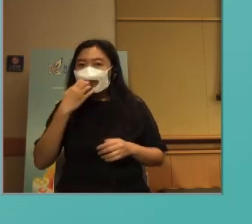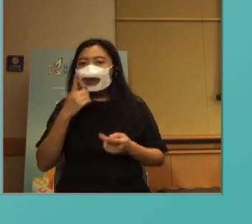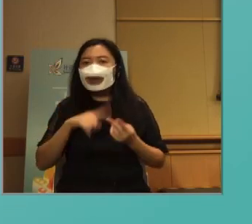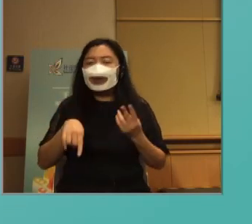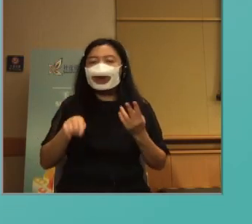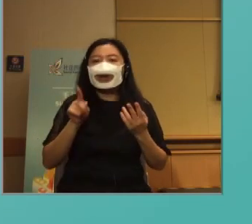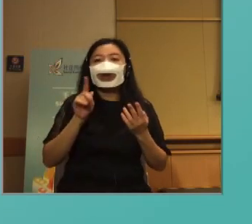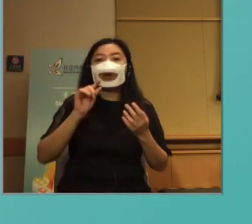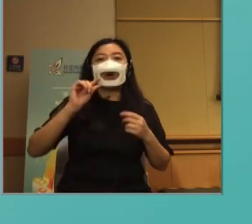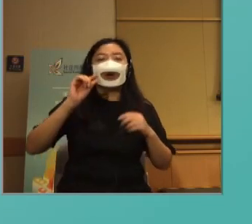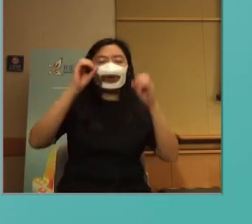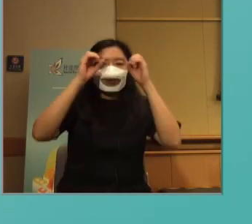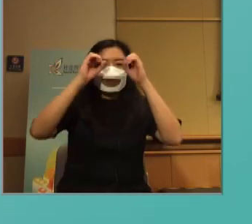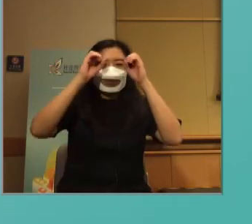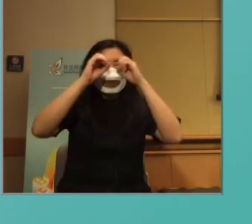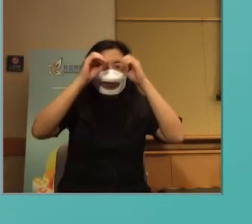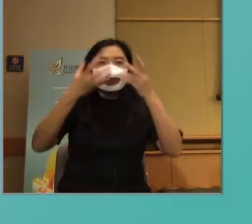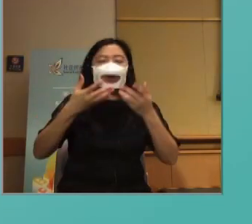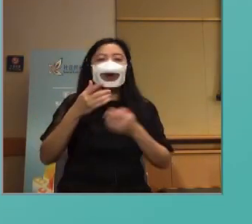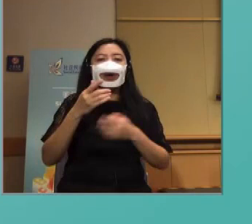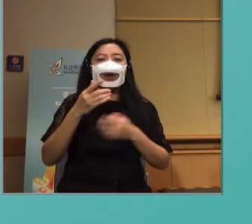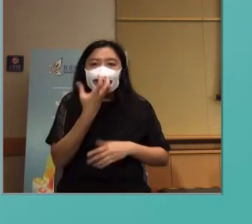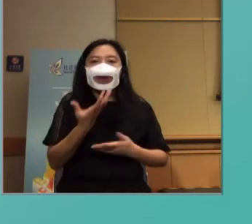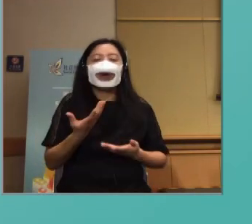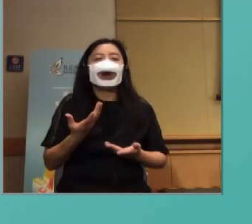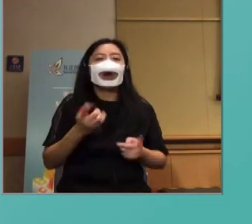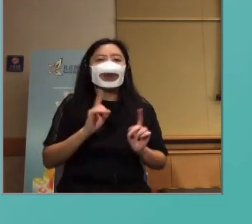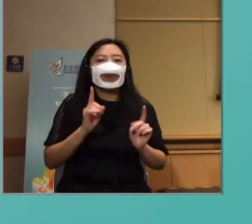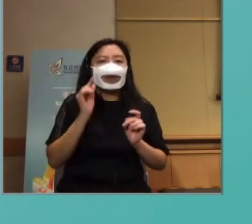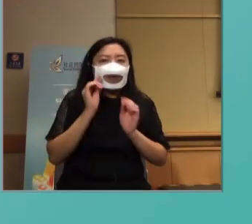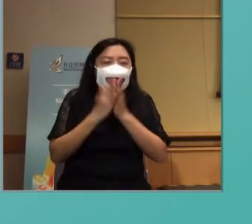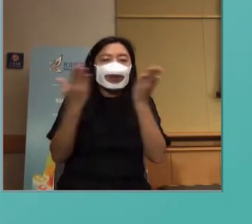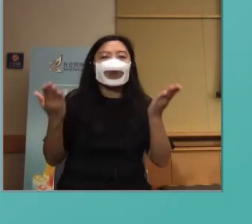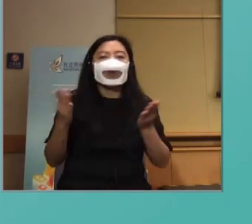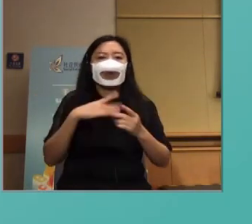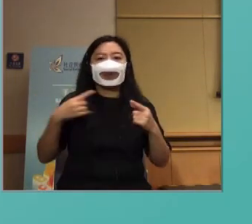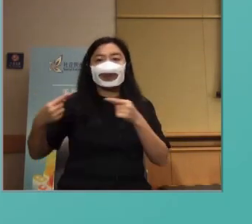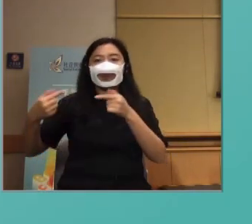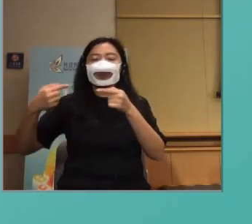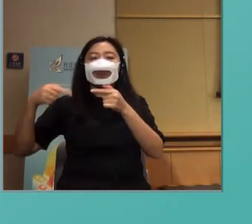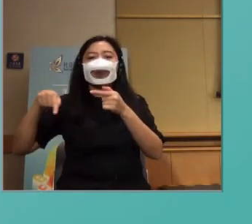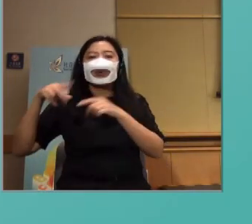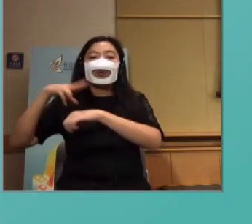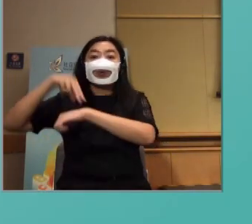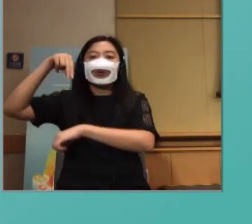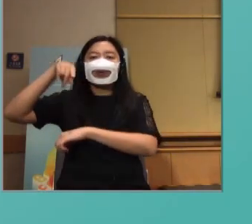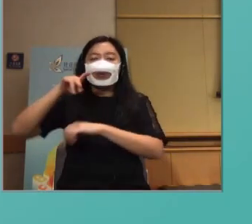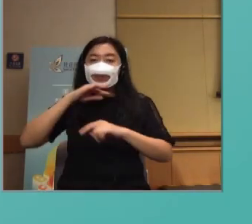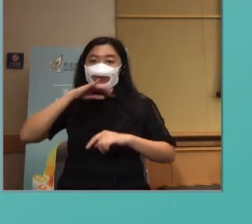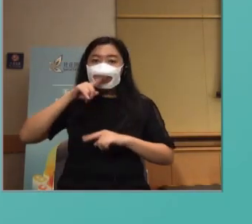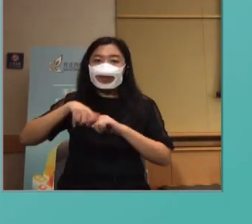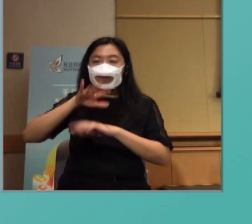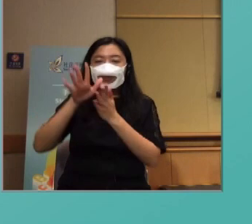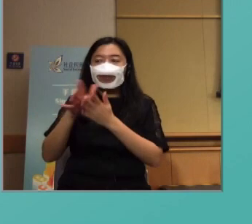quasi sort of semi-metaverses in which you actually don't own your assets. In reality, we work for these platforms because we give them our